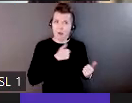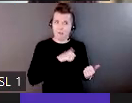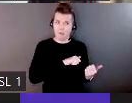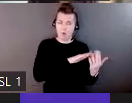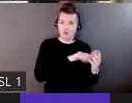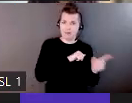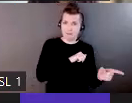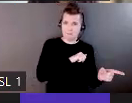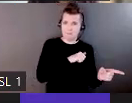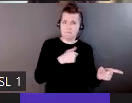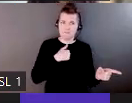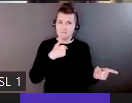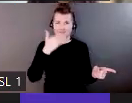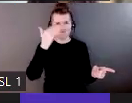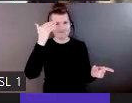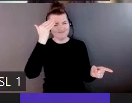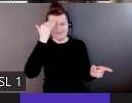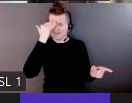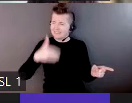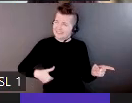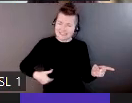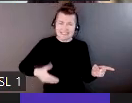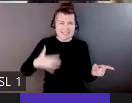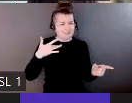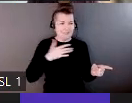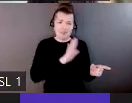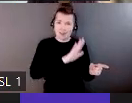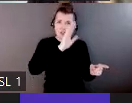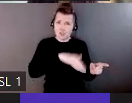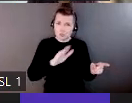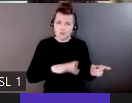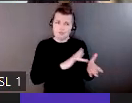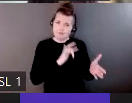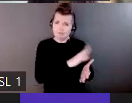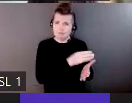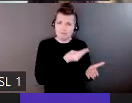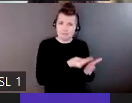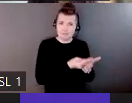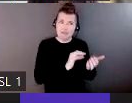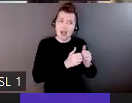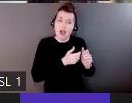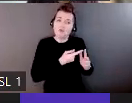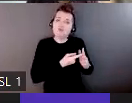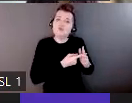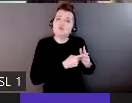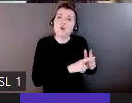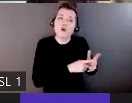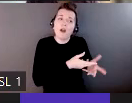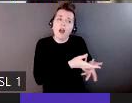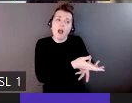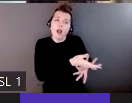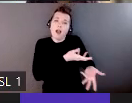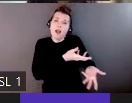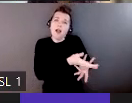children? In your experience, what's a way to start a conversation to be able to let the older adult know